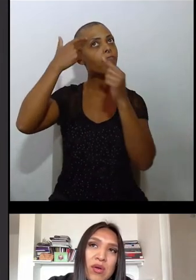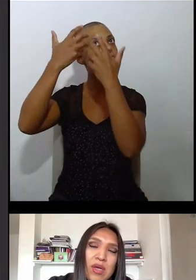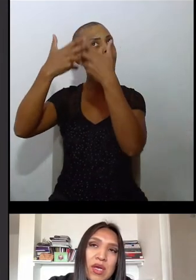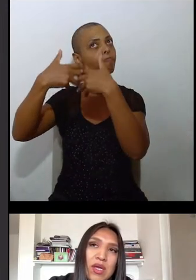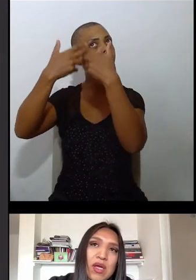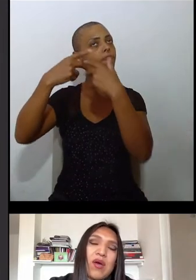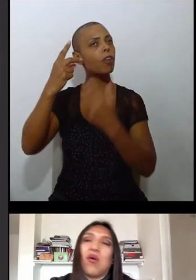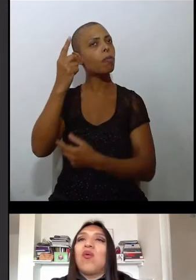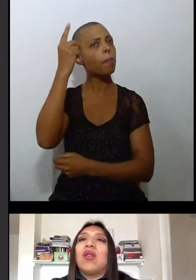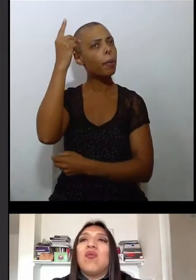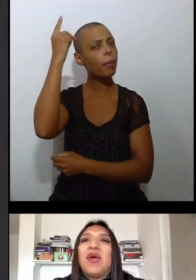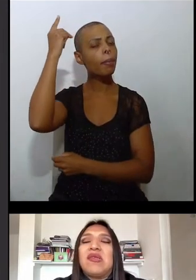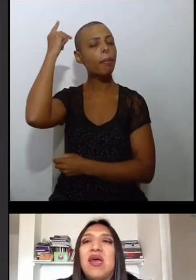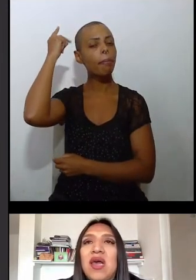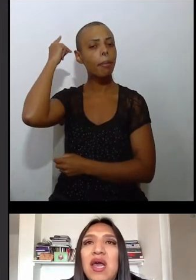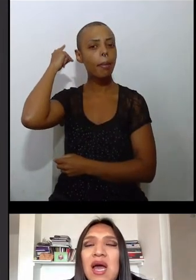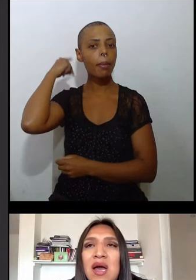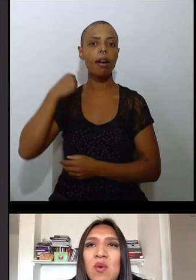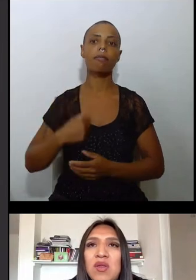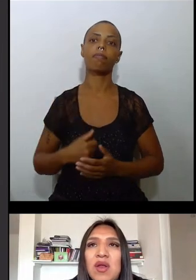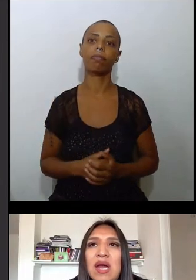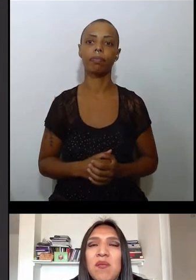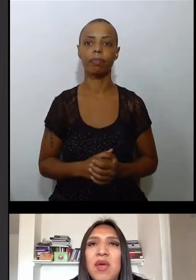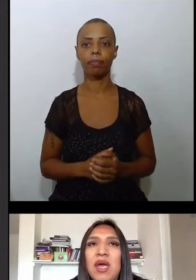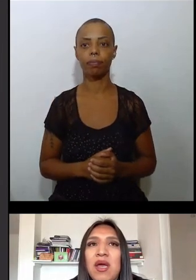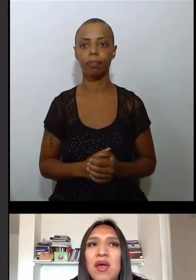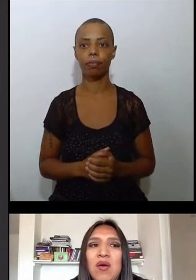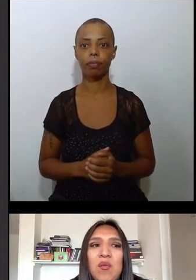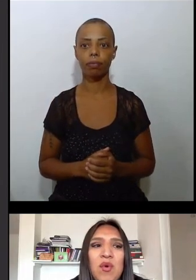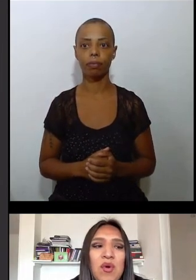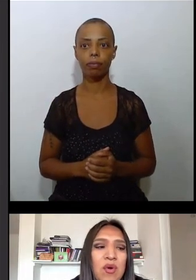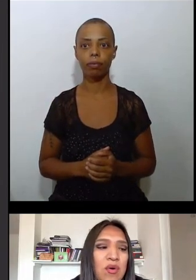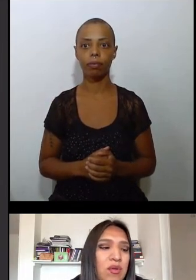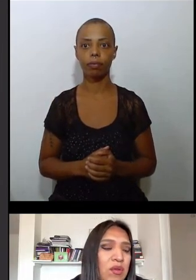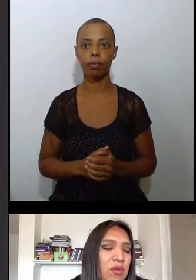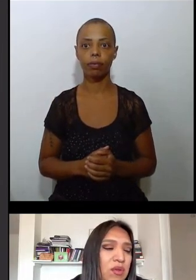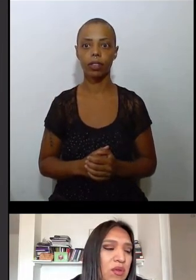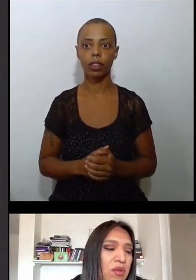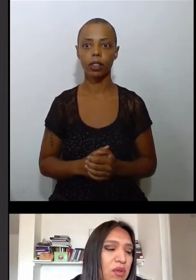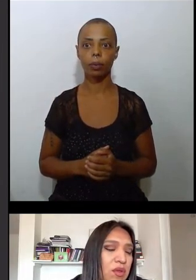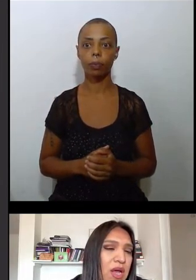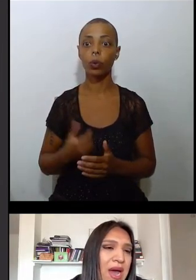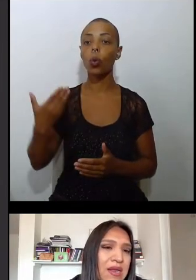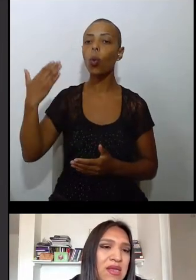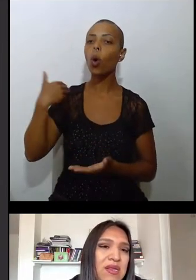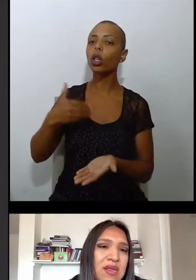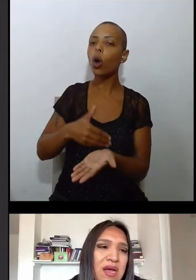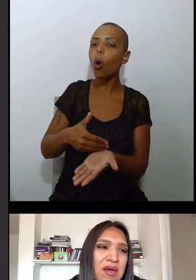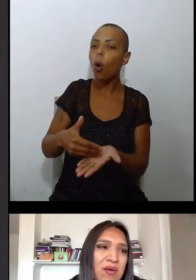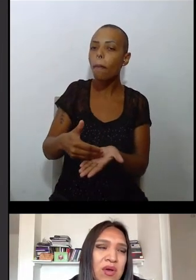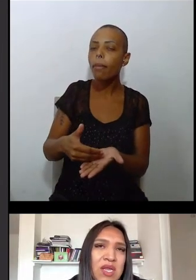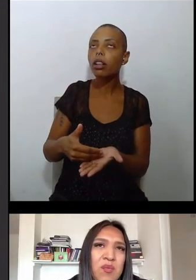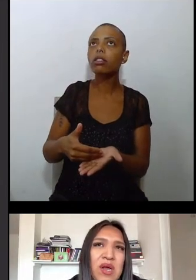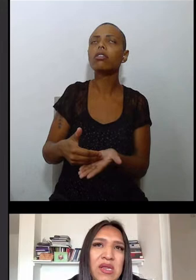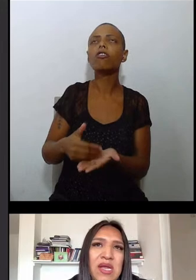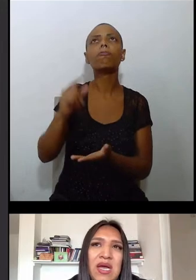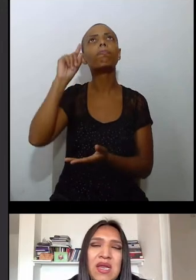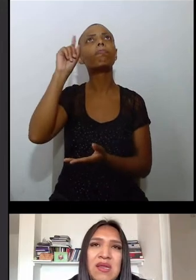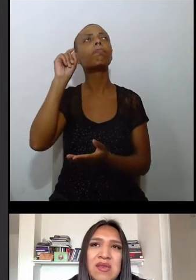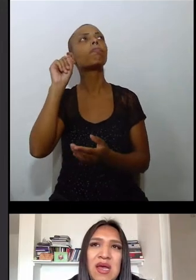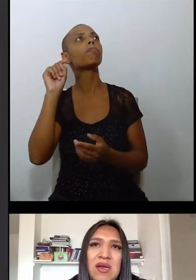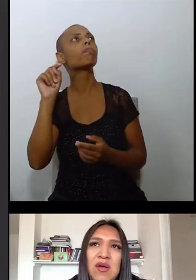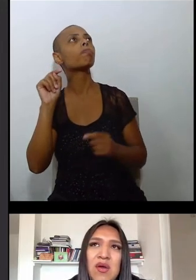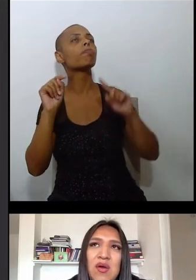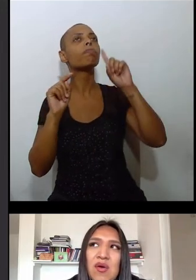this is actually a sentence that I have been thinking about for a long time when I started